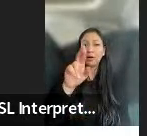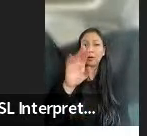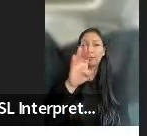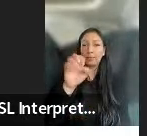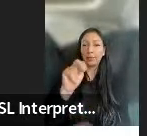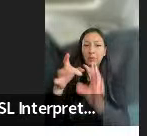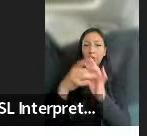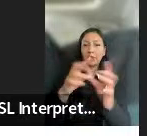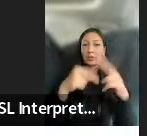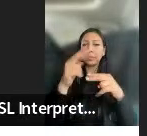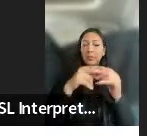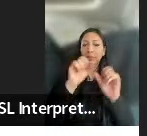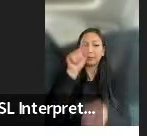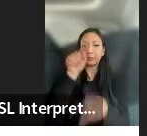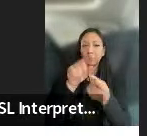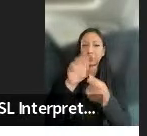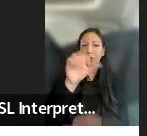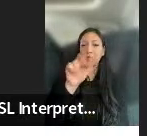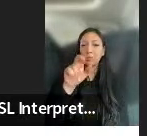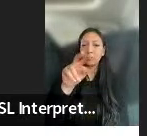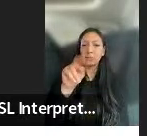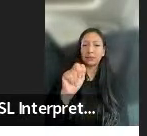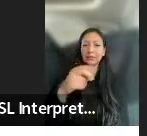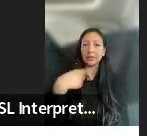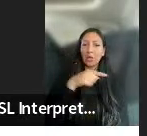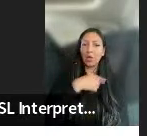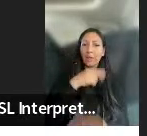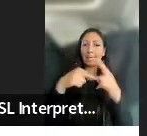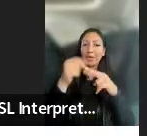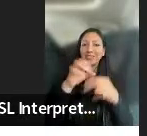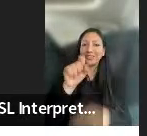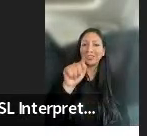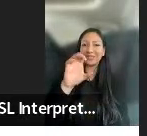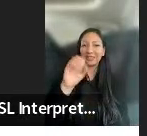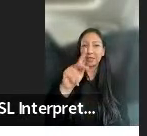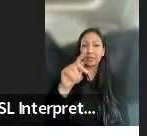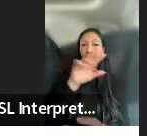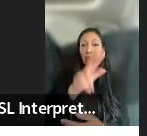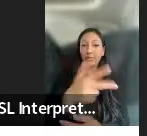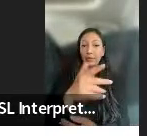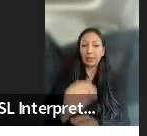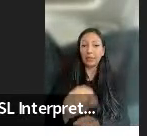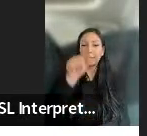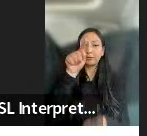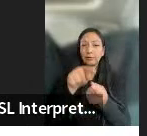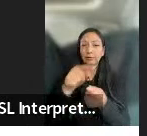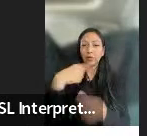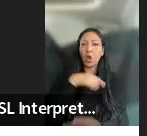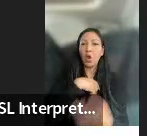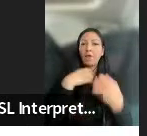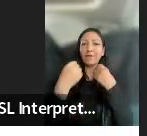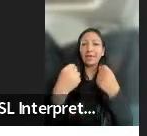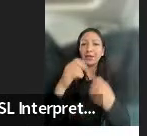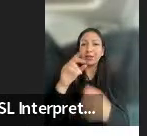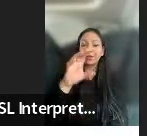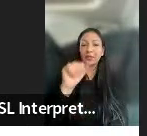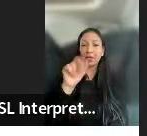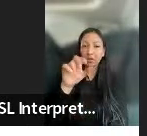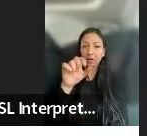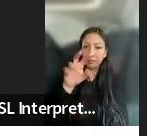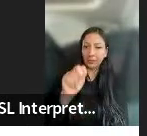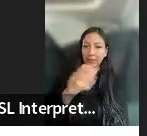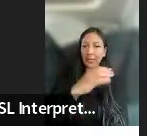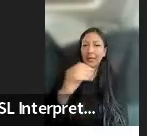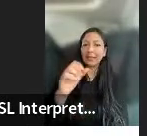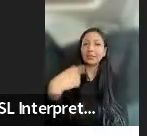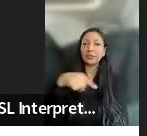focusing on decarbonizing our building stock. The third, decarbonizing our vehicles. And the fourth, decarbonizing our waste